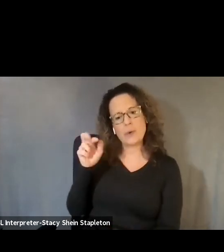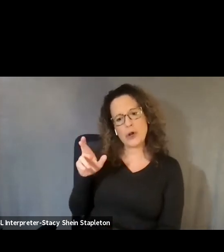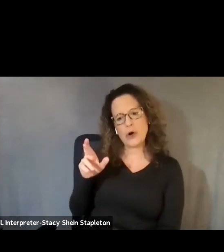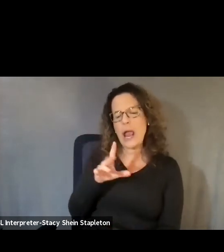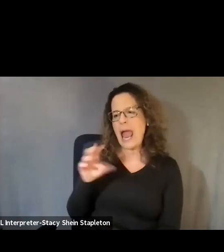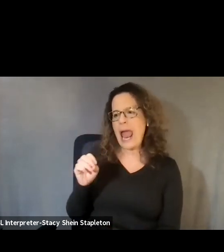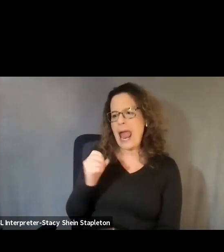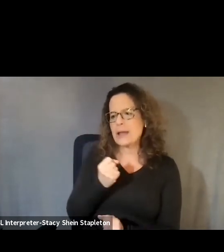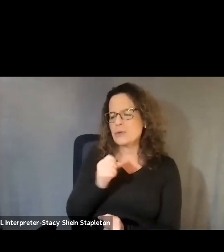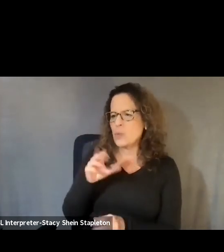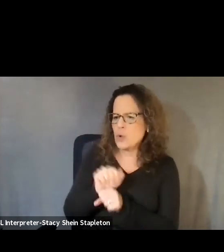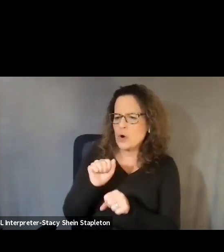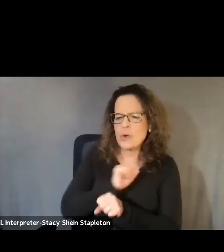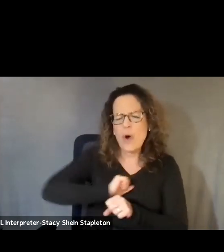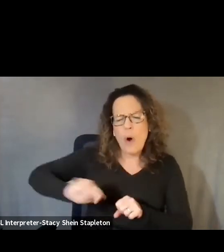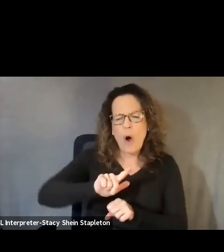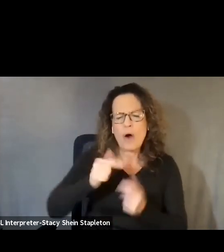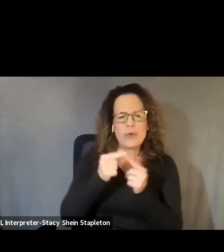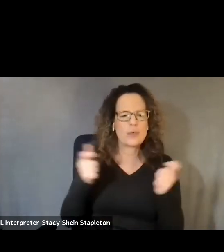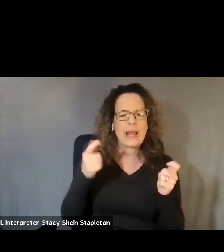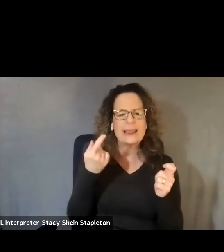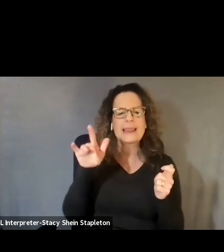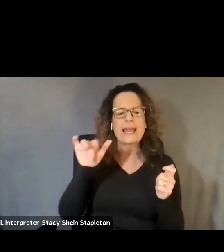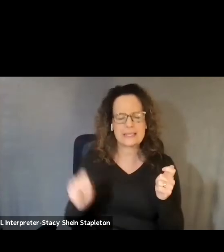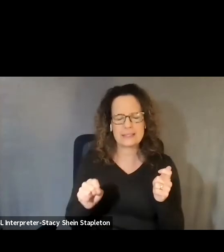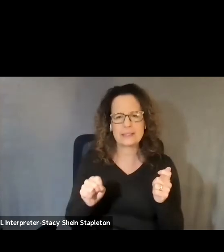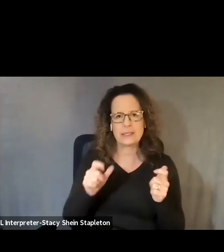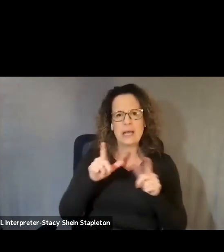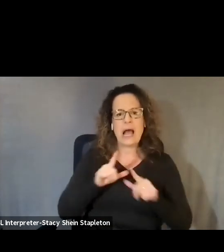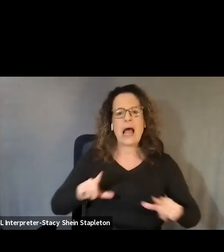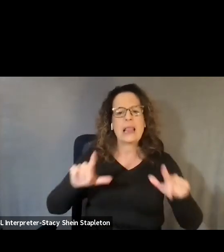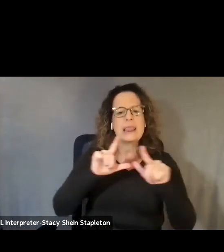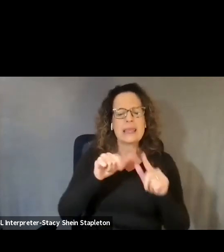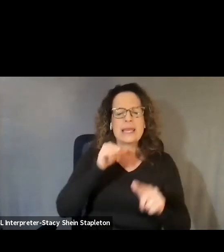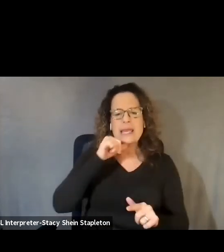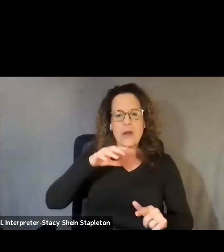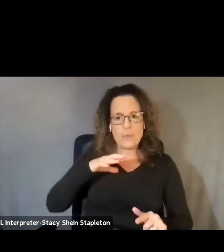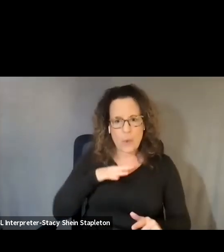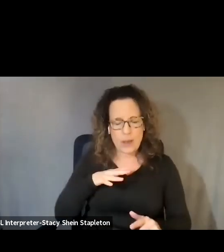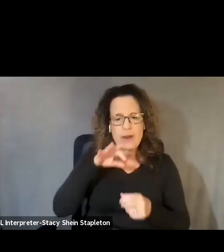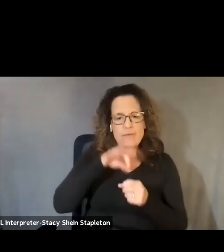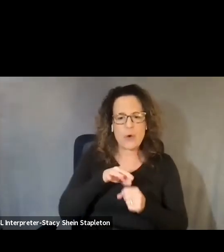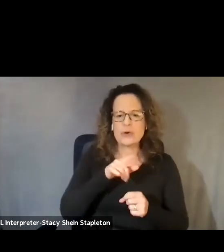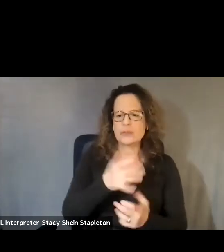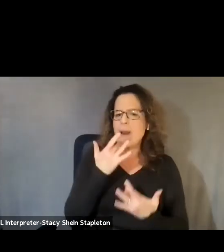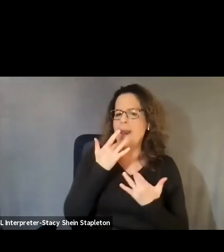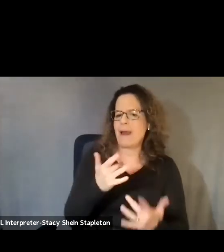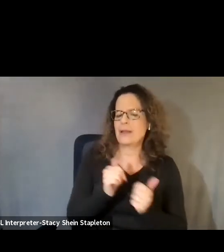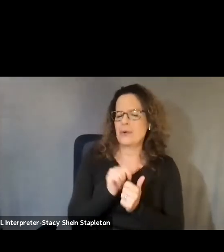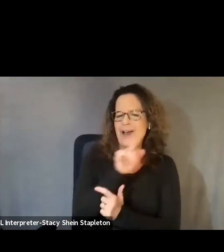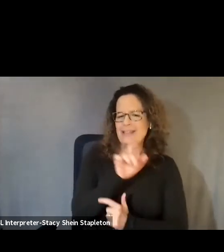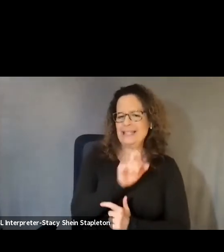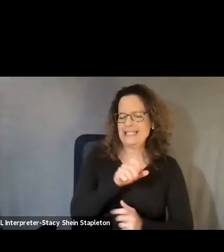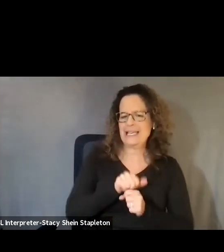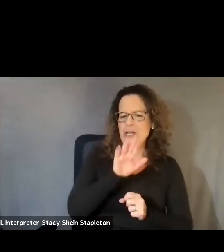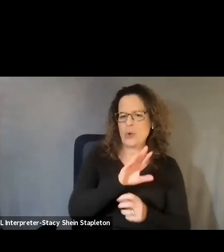in all of the Great Lakes. So League of Women Voters, you are lucky to have Liz LaPlante within your ranks. She is just a